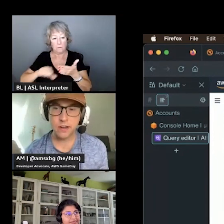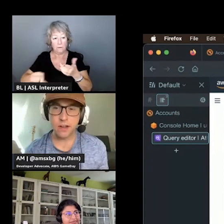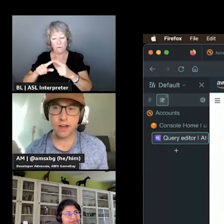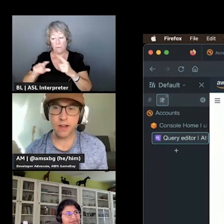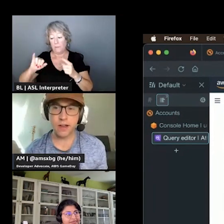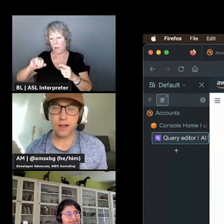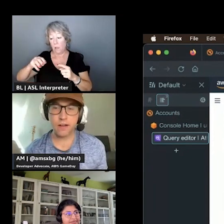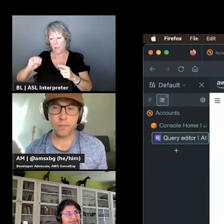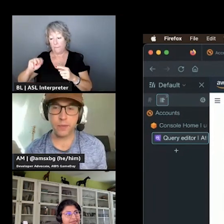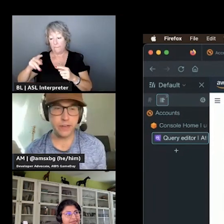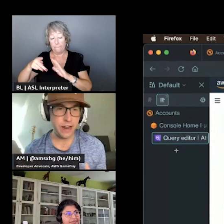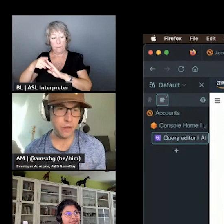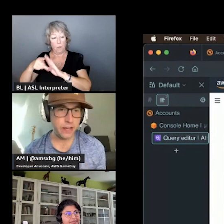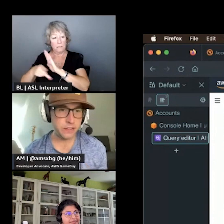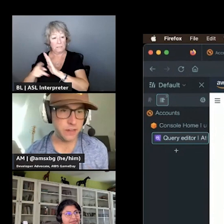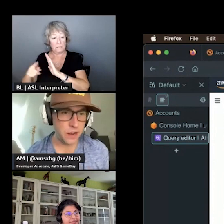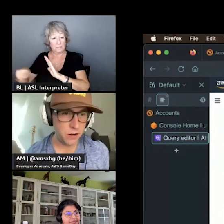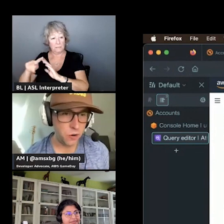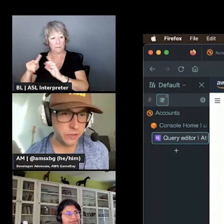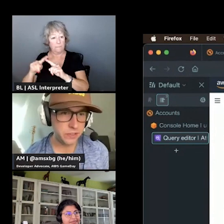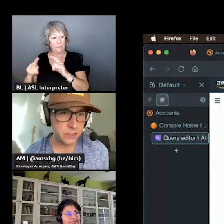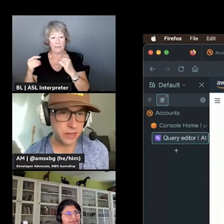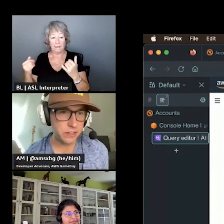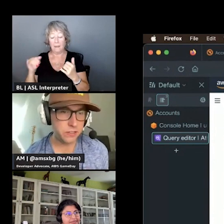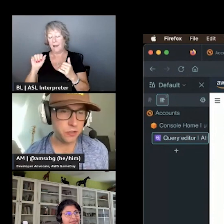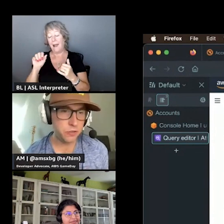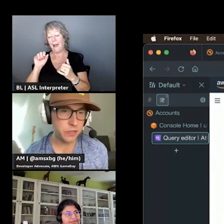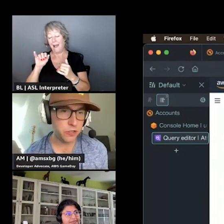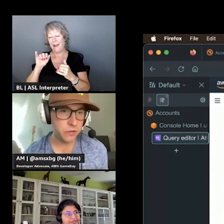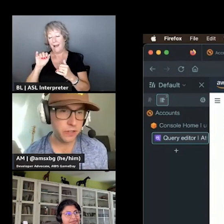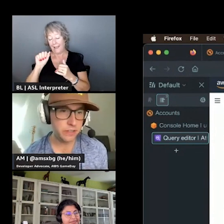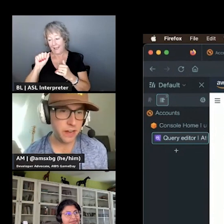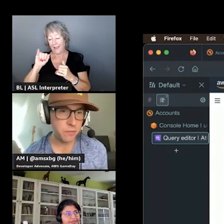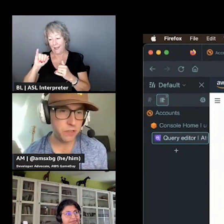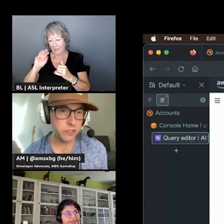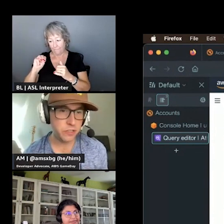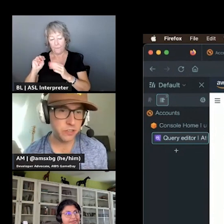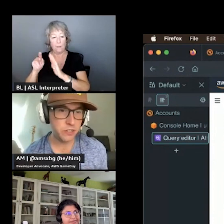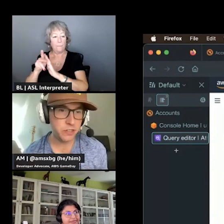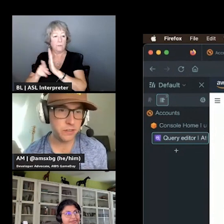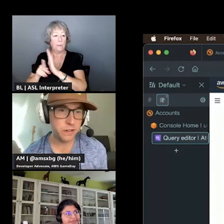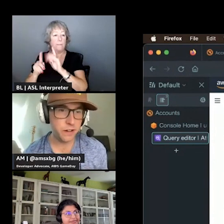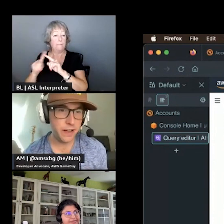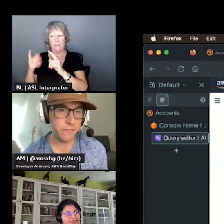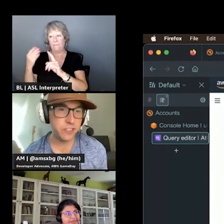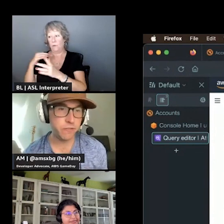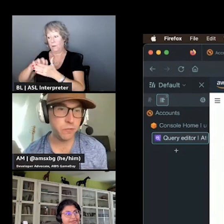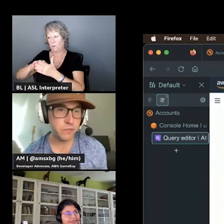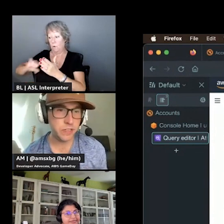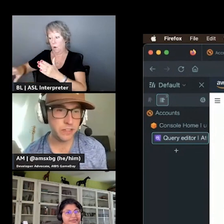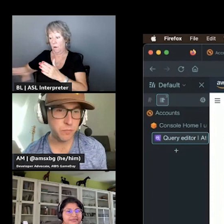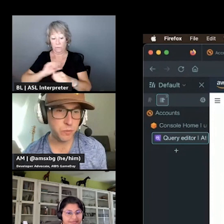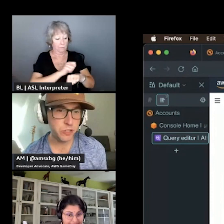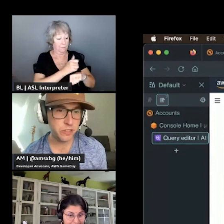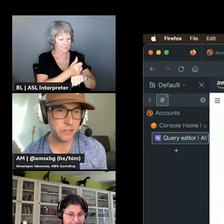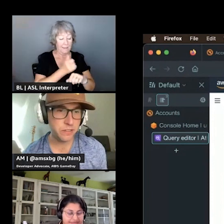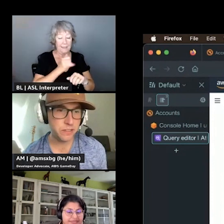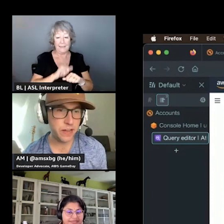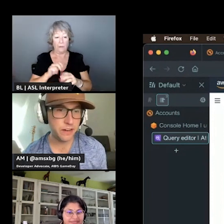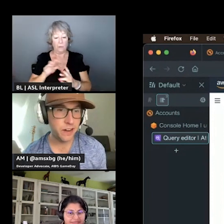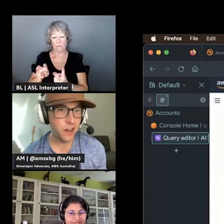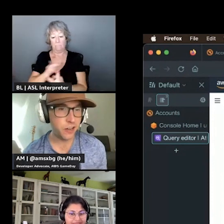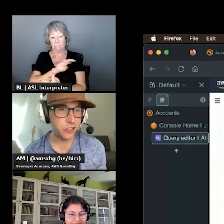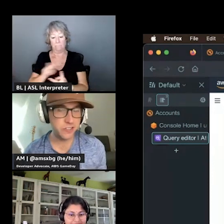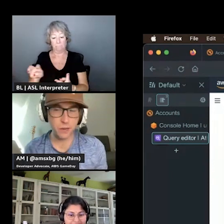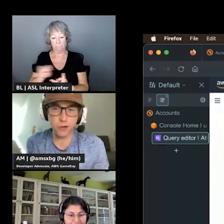policies, but now that's not always the case. You can utilize hybrid to have different sets of permissions. Is